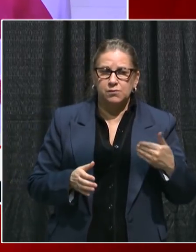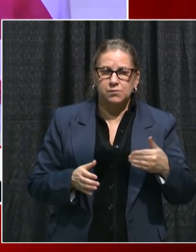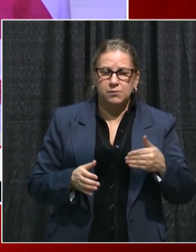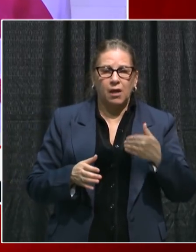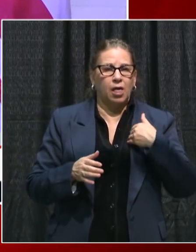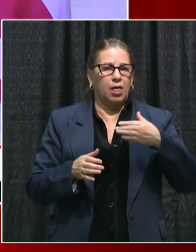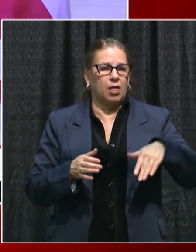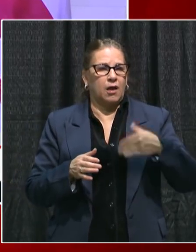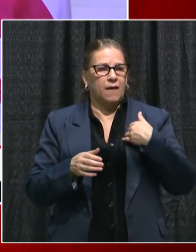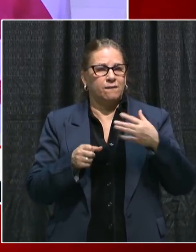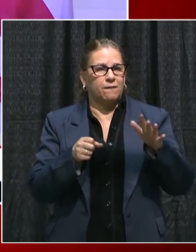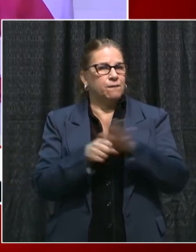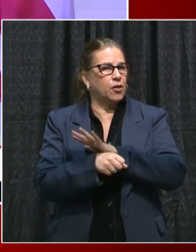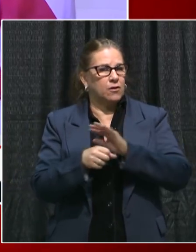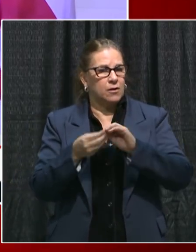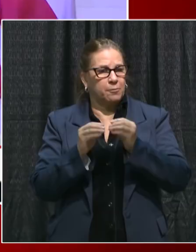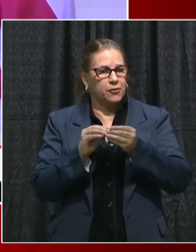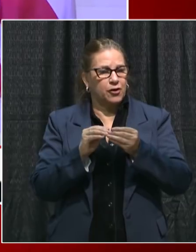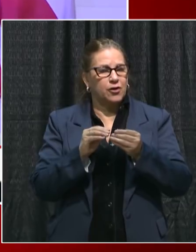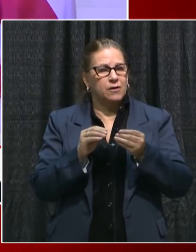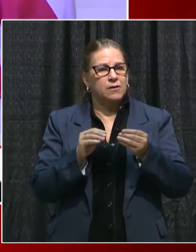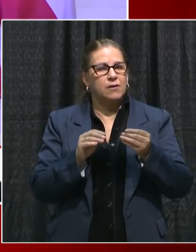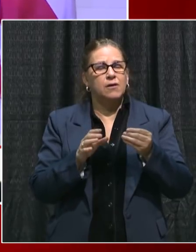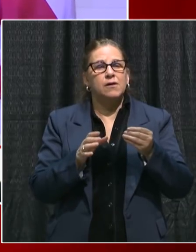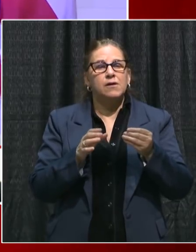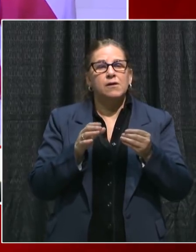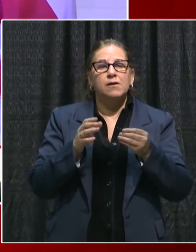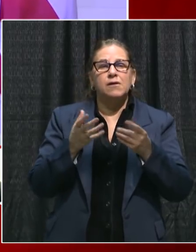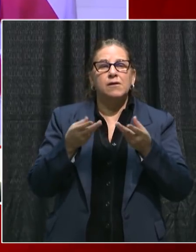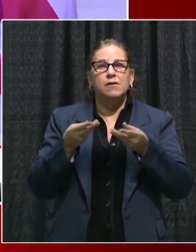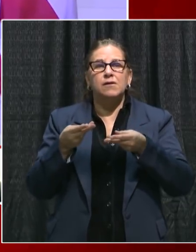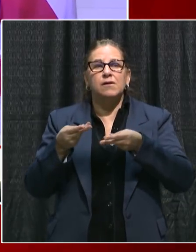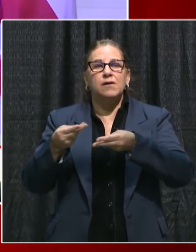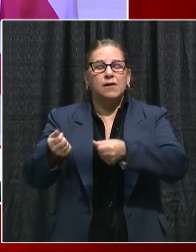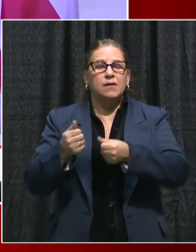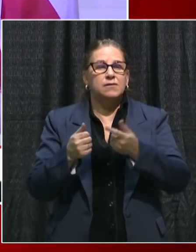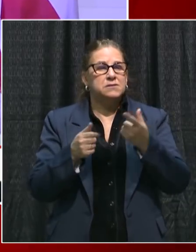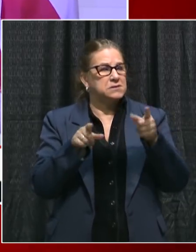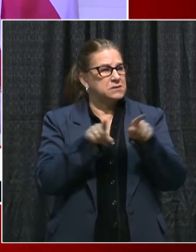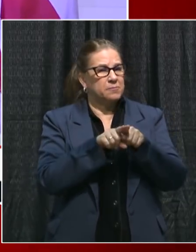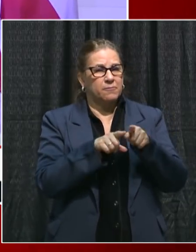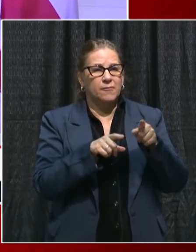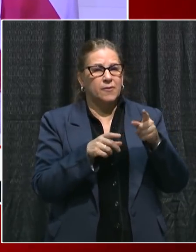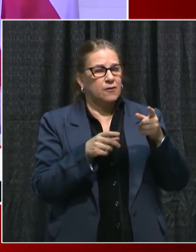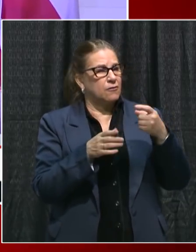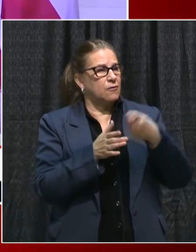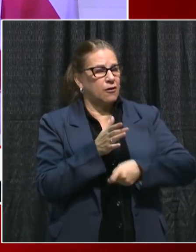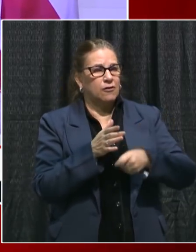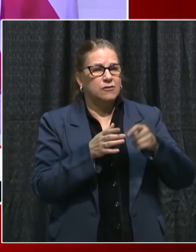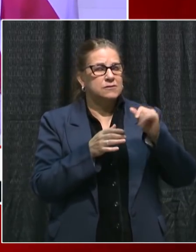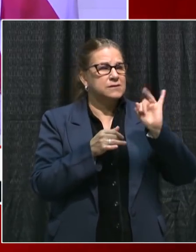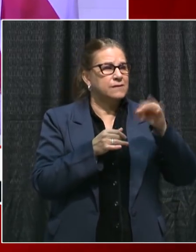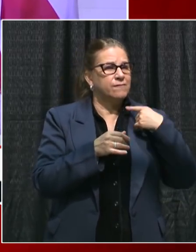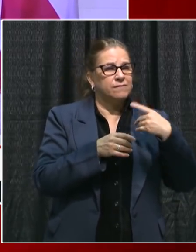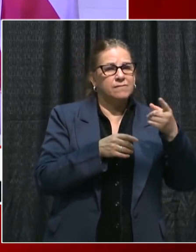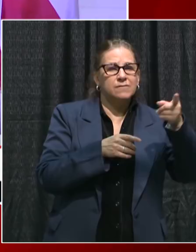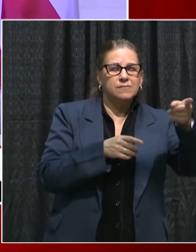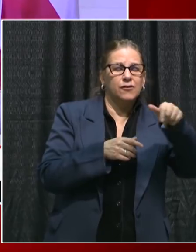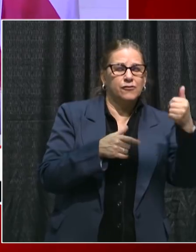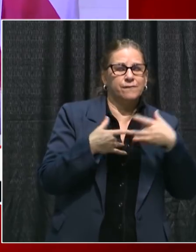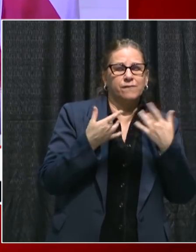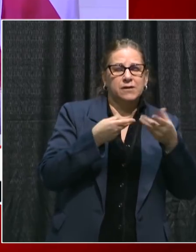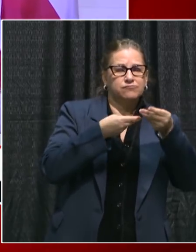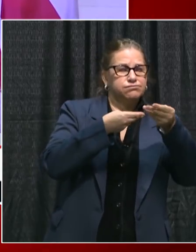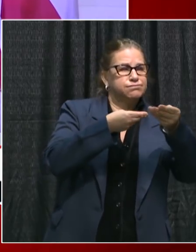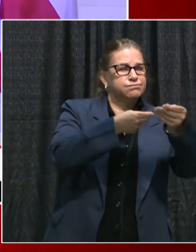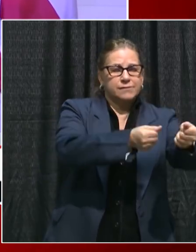be going on to keep the lights on in the hallway here and the air running, and that's basically all we have for now until we see patient one, and then